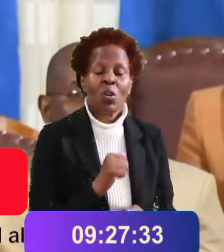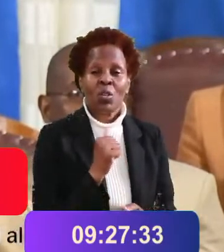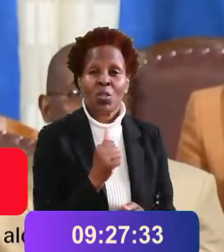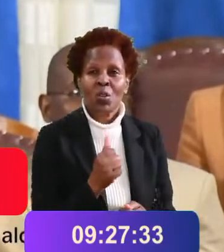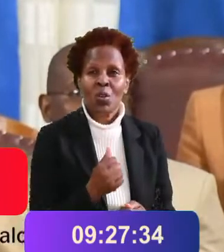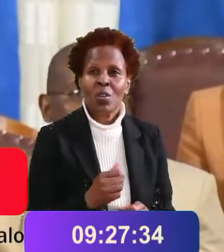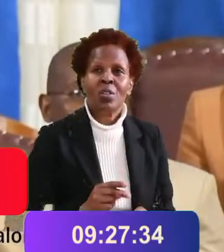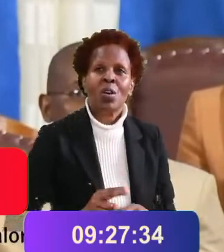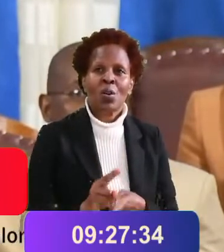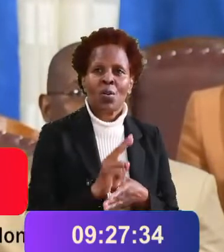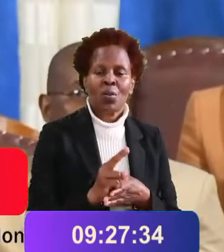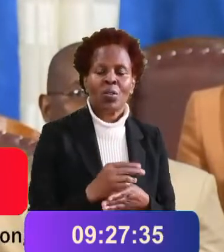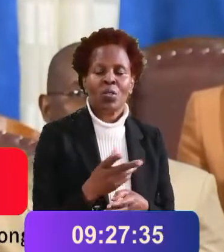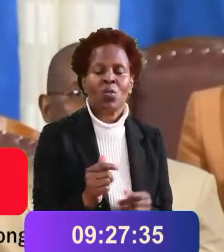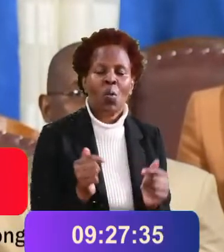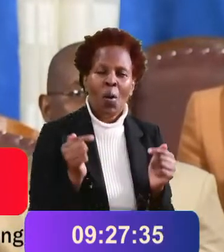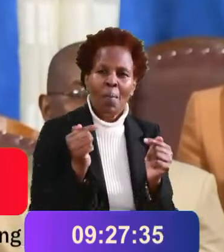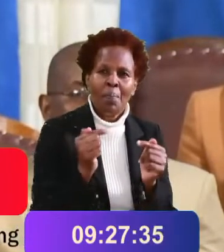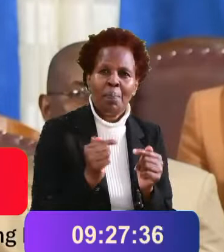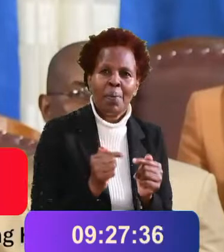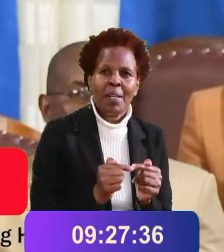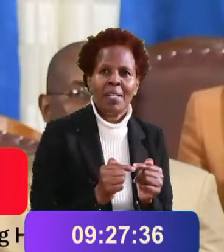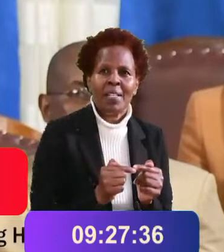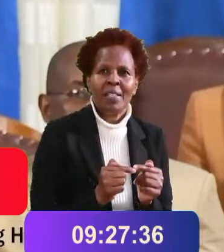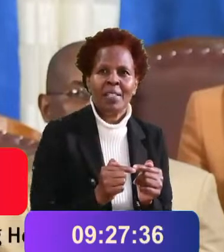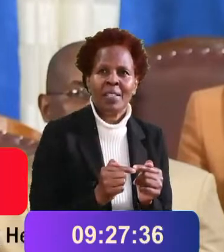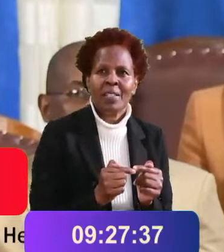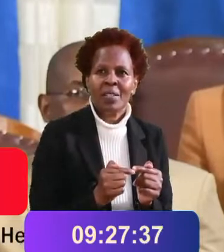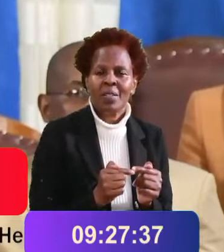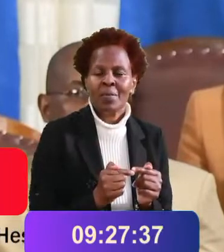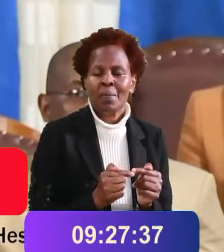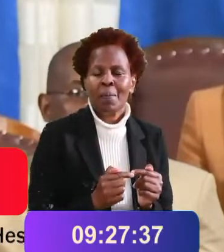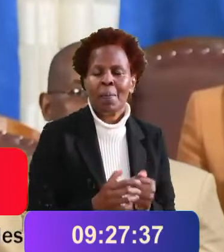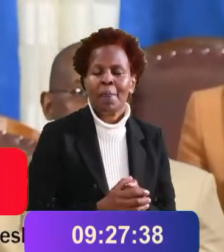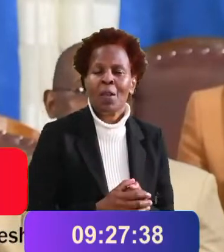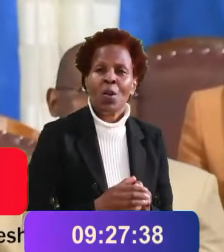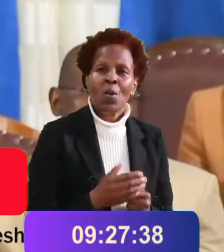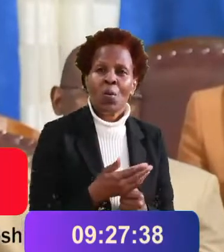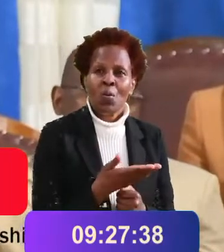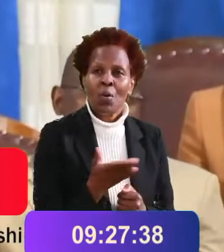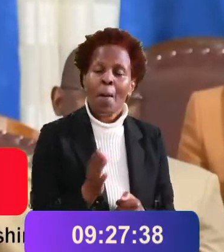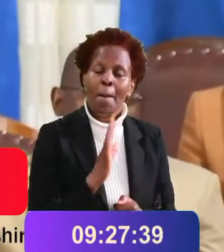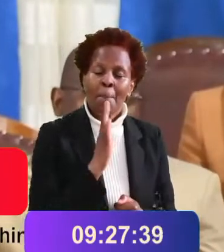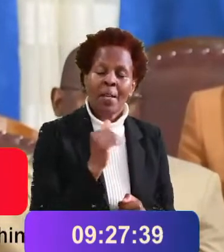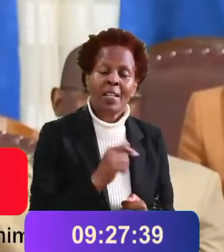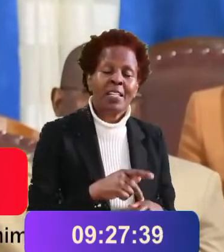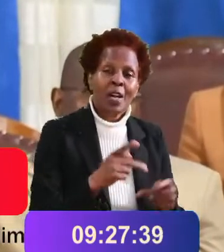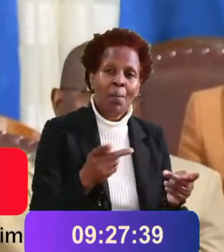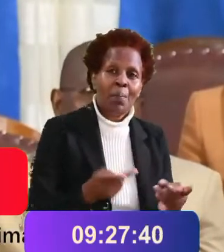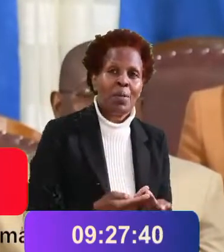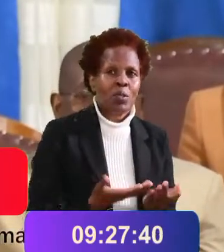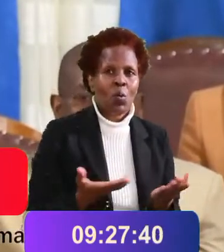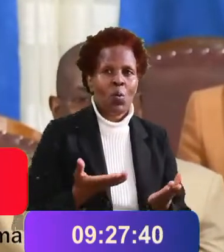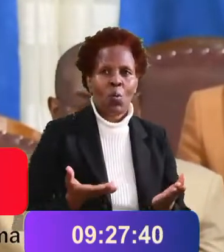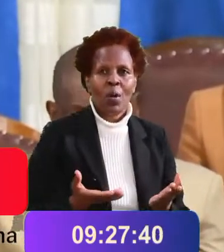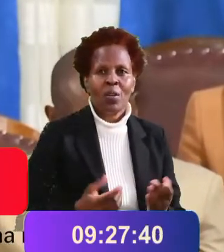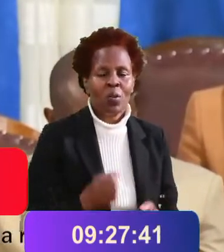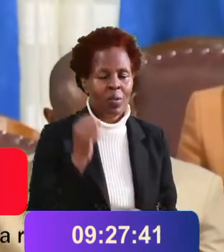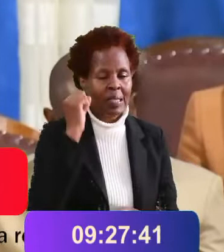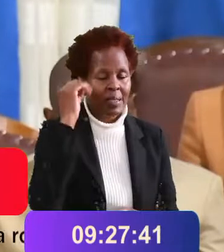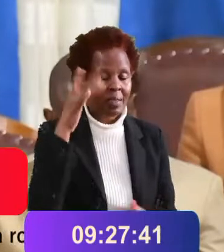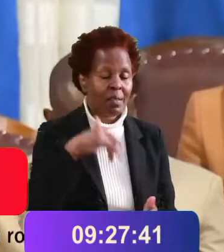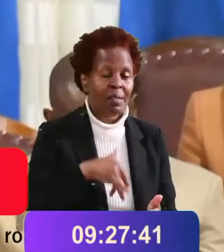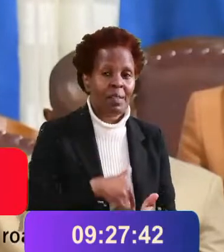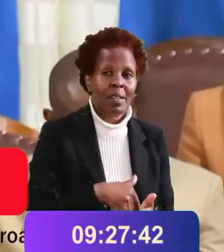has allowed in our lives as a bargaining chip, but we be in a place where we understand